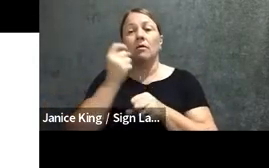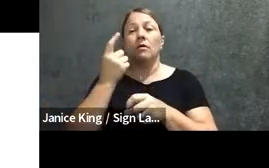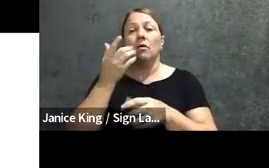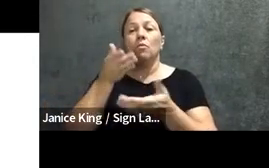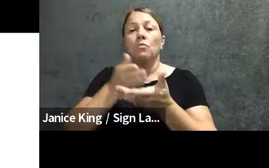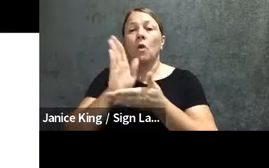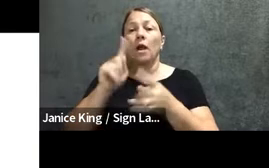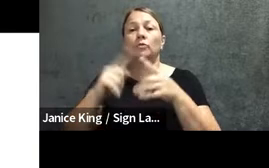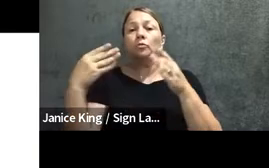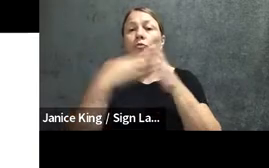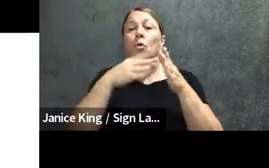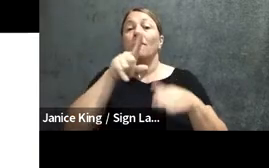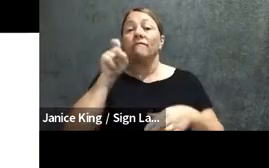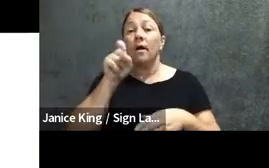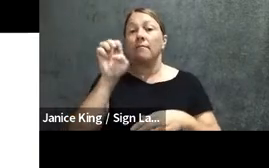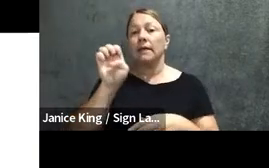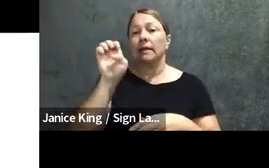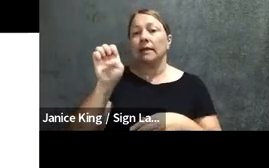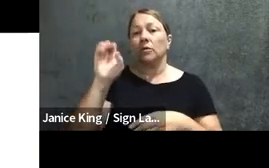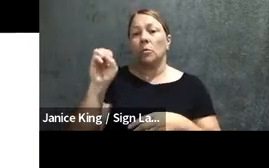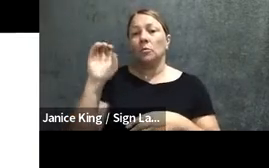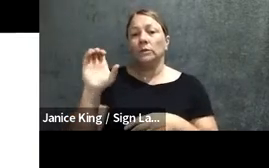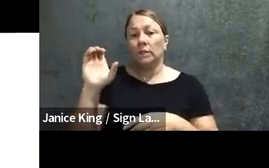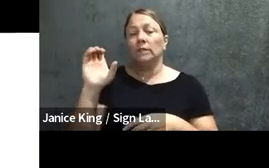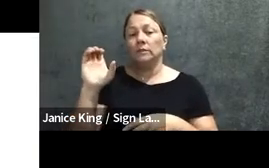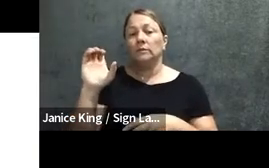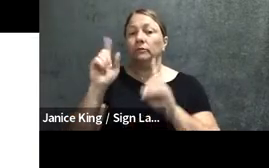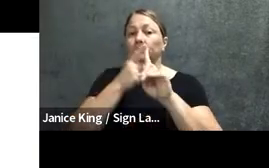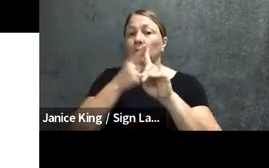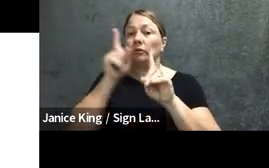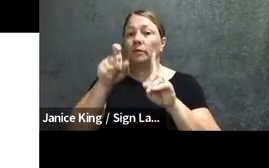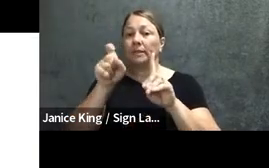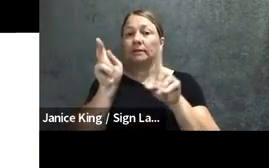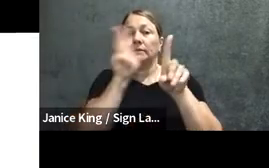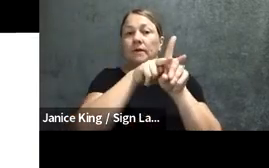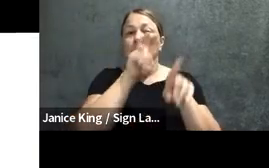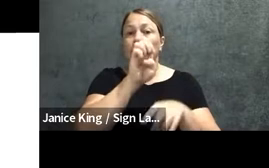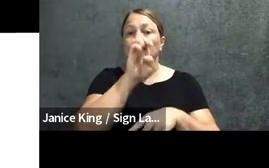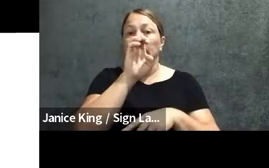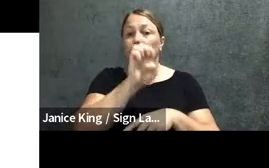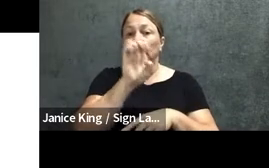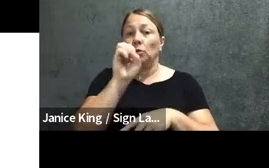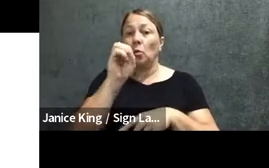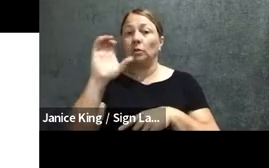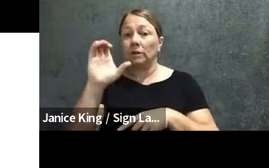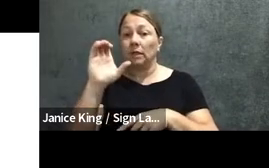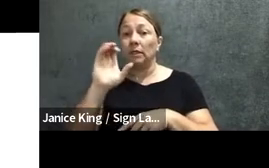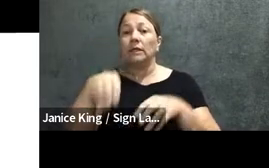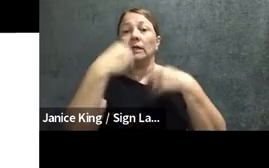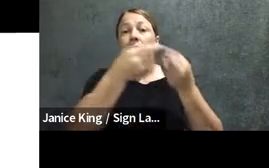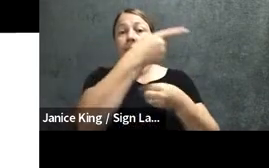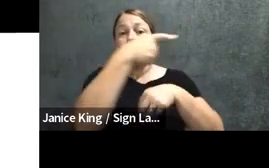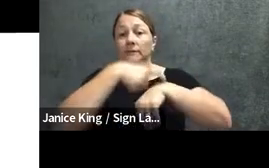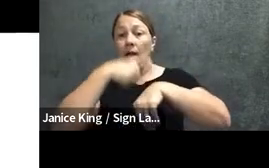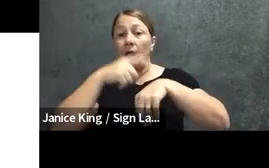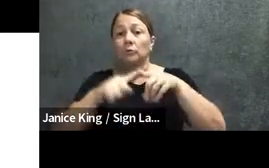from the EEOC. And usually you must give the EEOC up to 180 days to resolve your complaint. So some cases